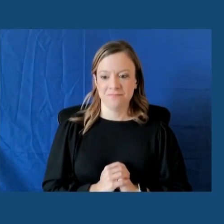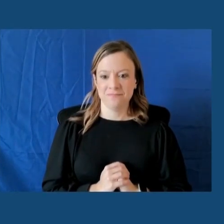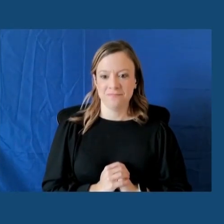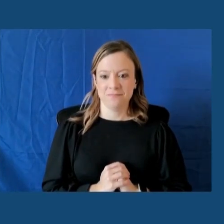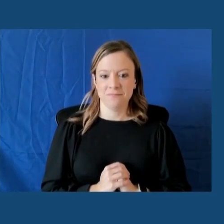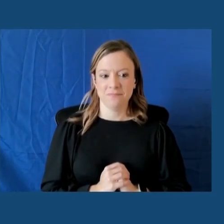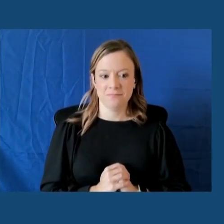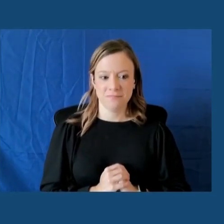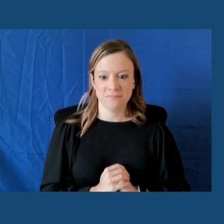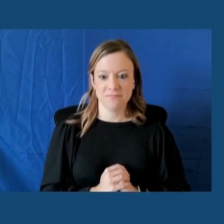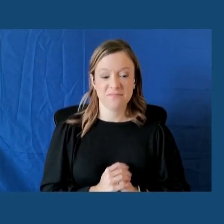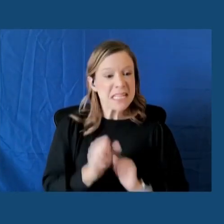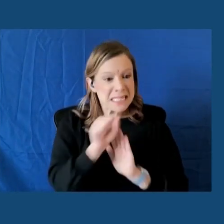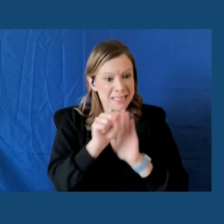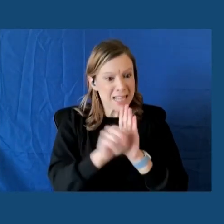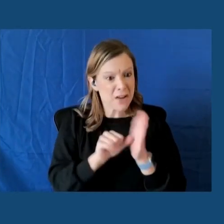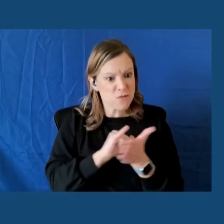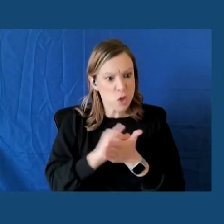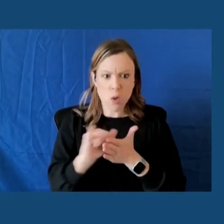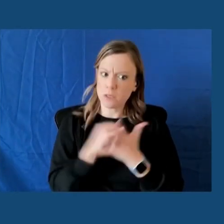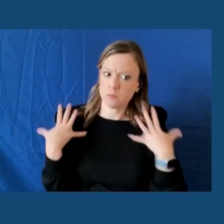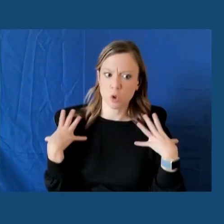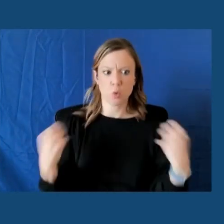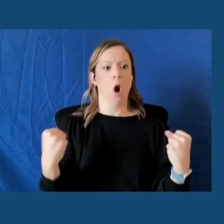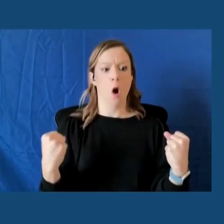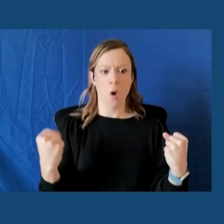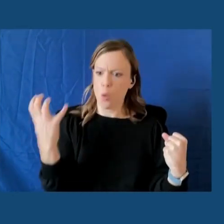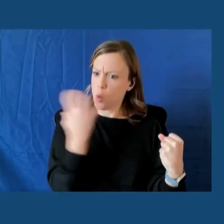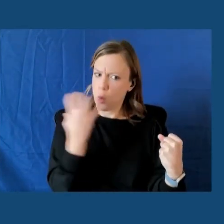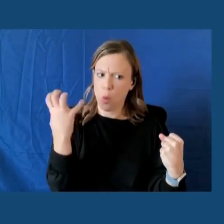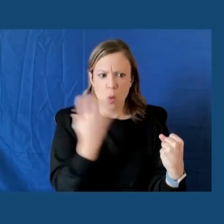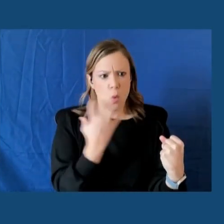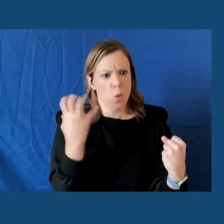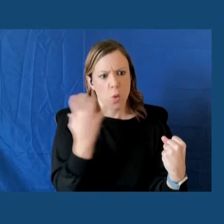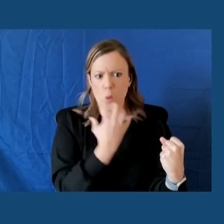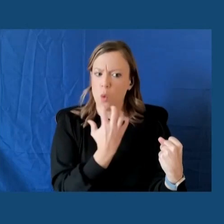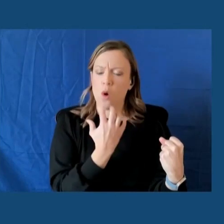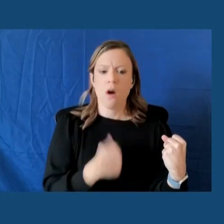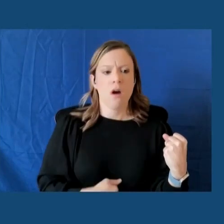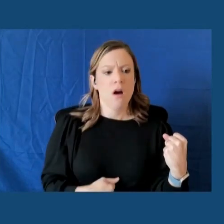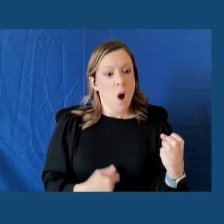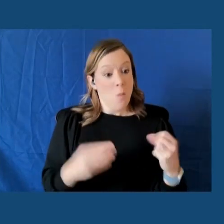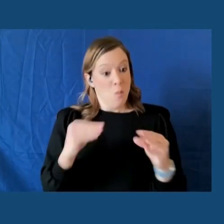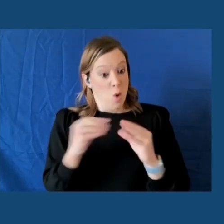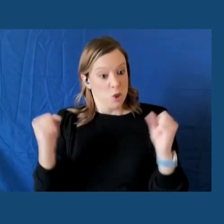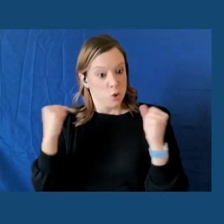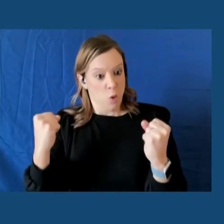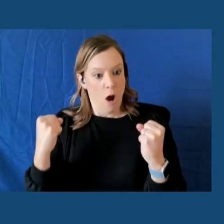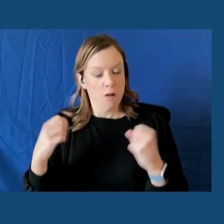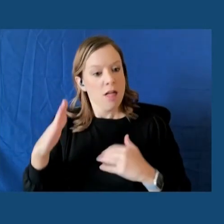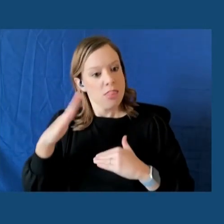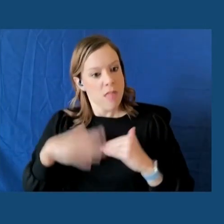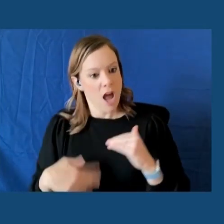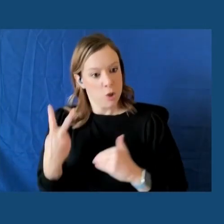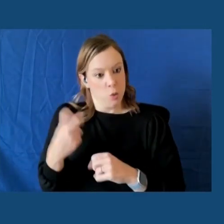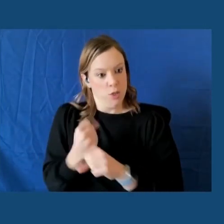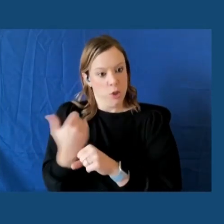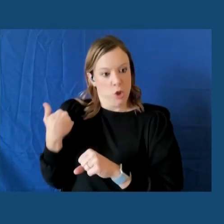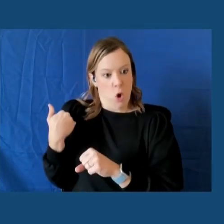The state of New York is strong, stronger today than when I became governor 2 years ago. It's